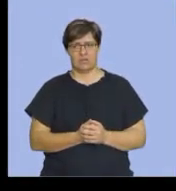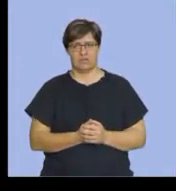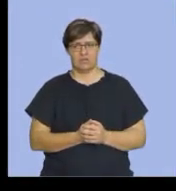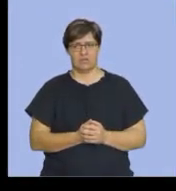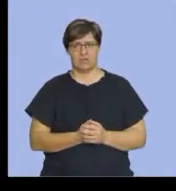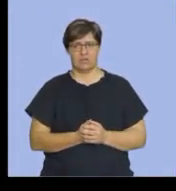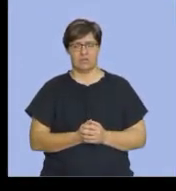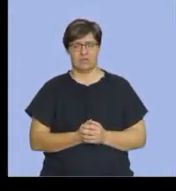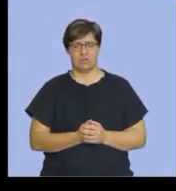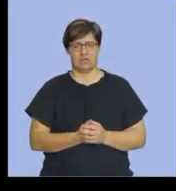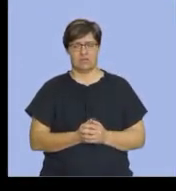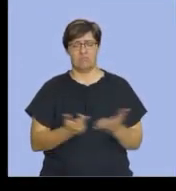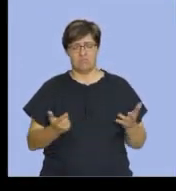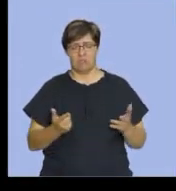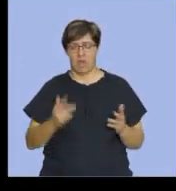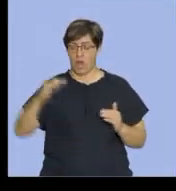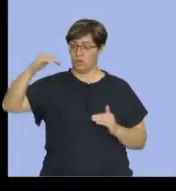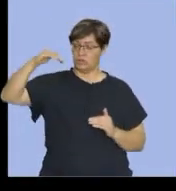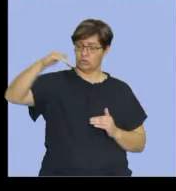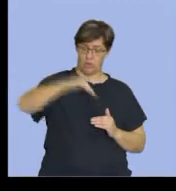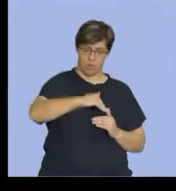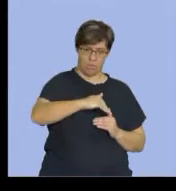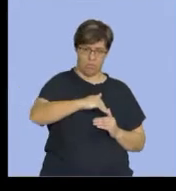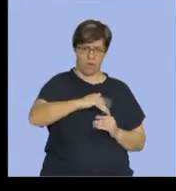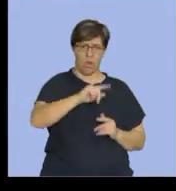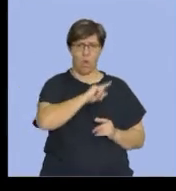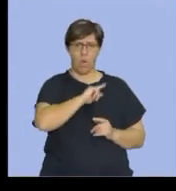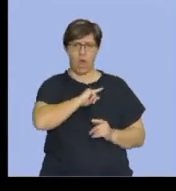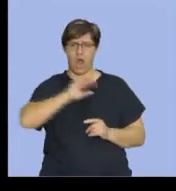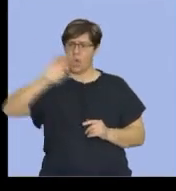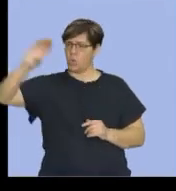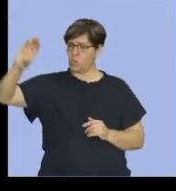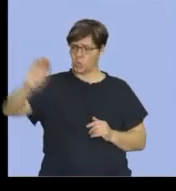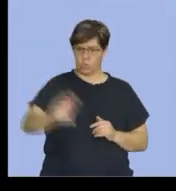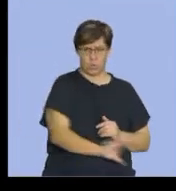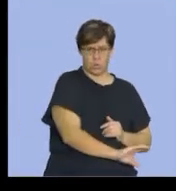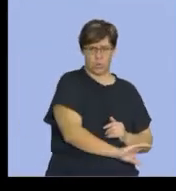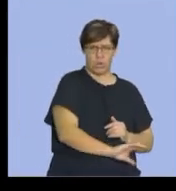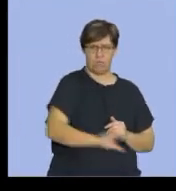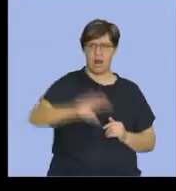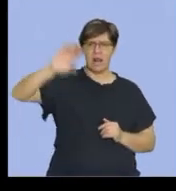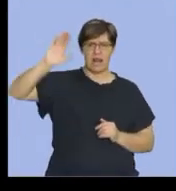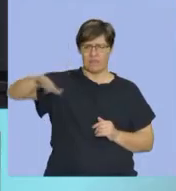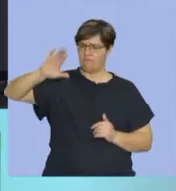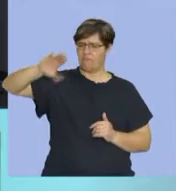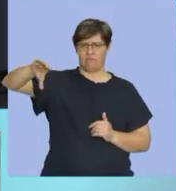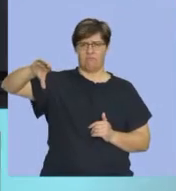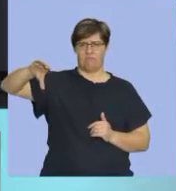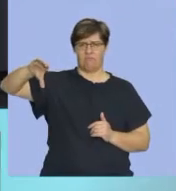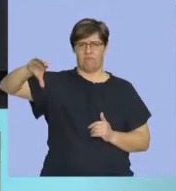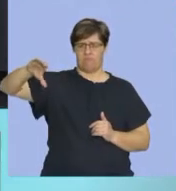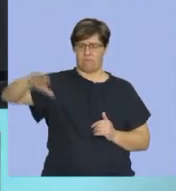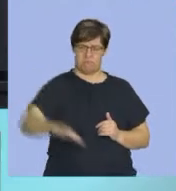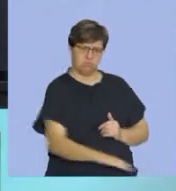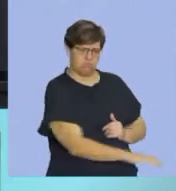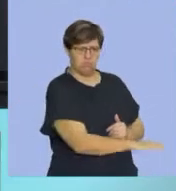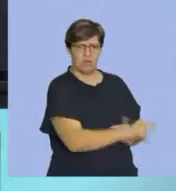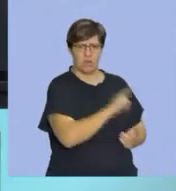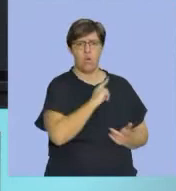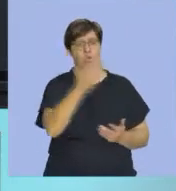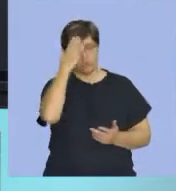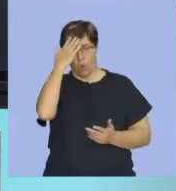why do objects slide down slopes if we just left it? Okay, we know